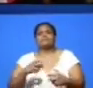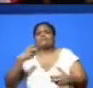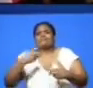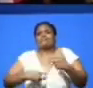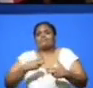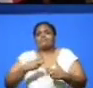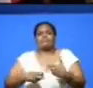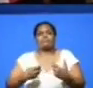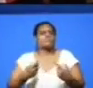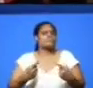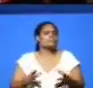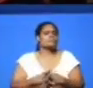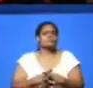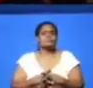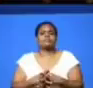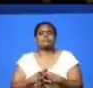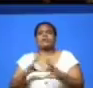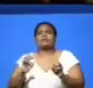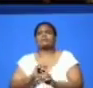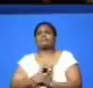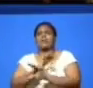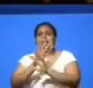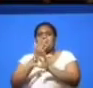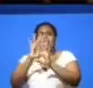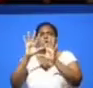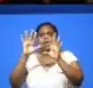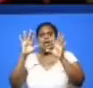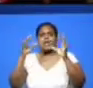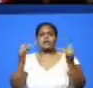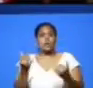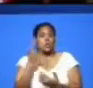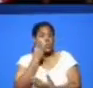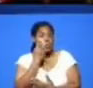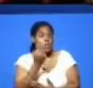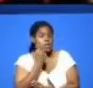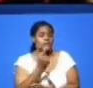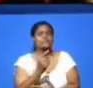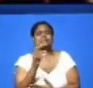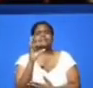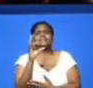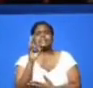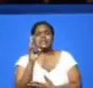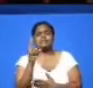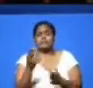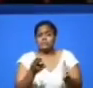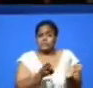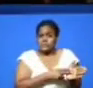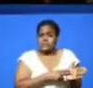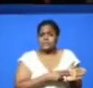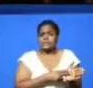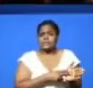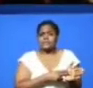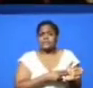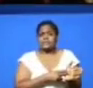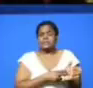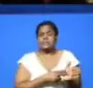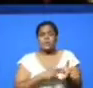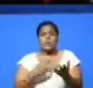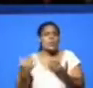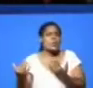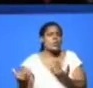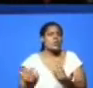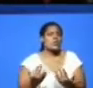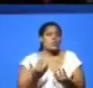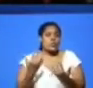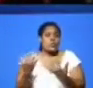therein are clear before our eyes. The seventh seal ushers in the kingdom